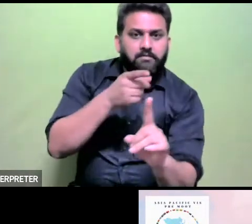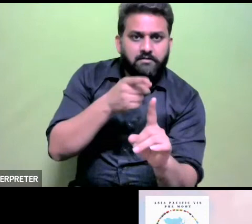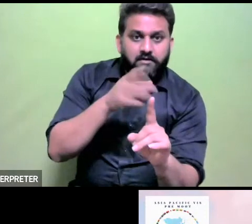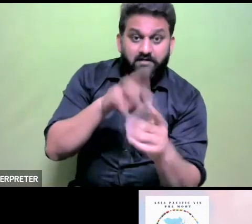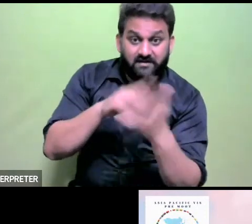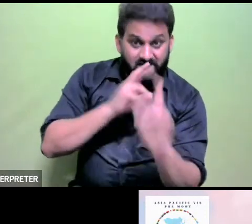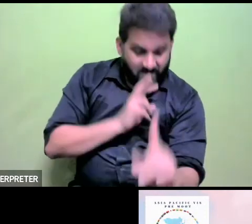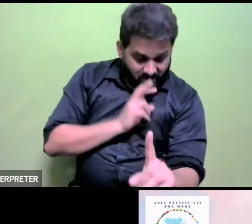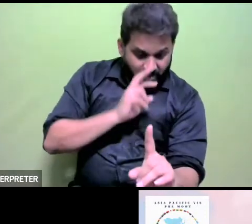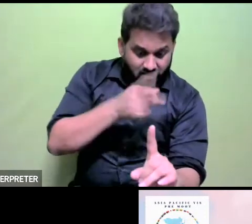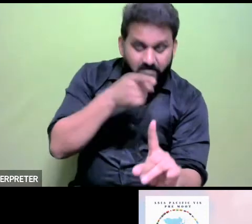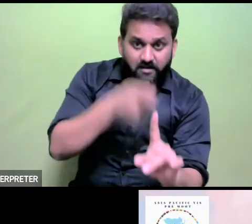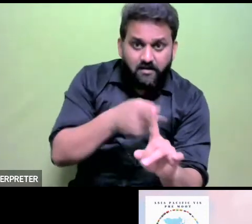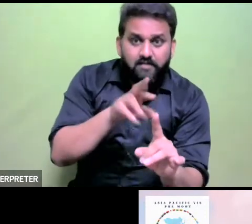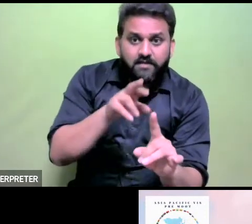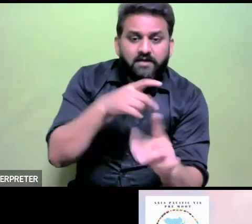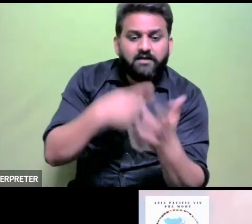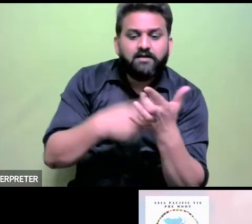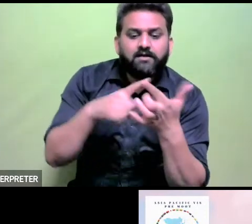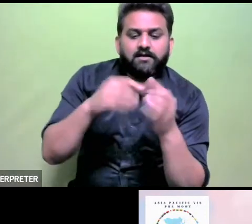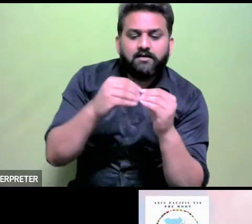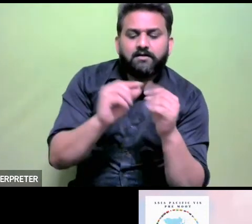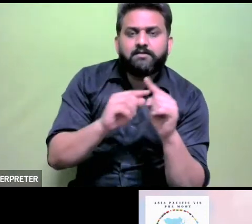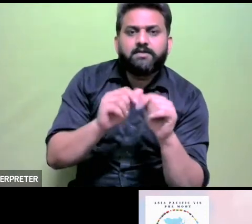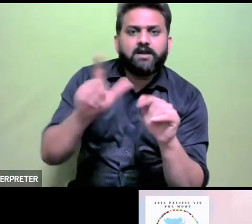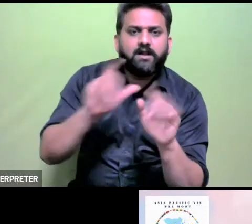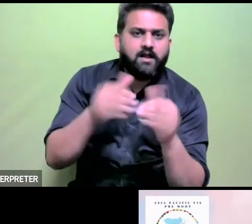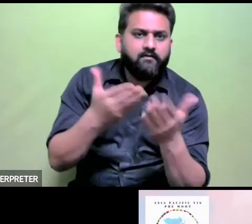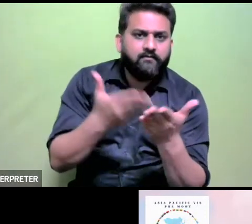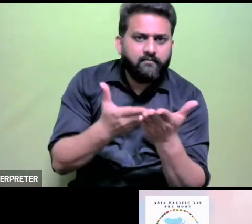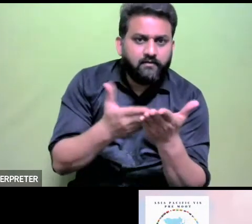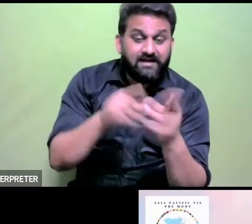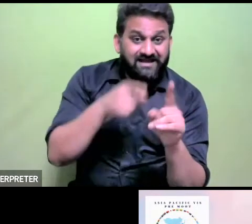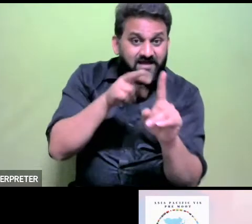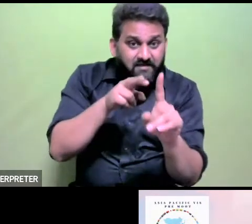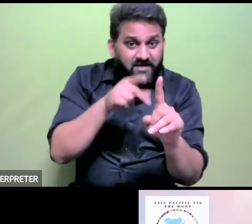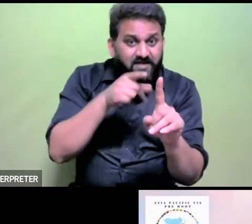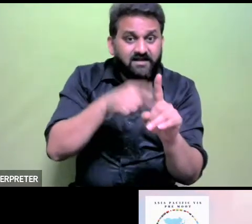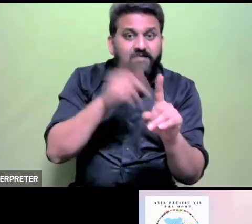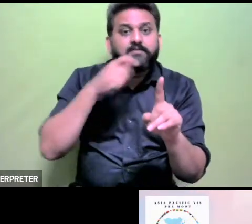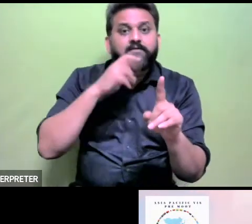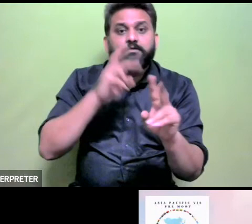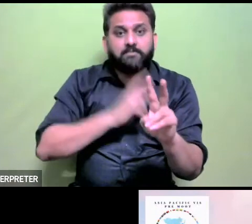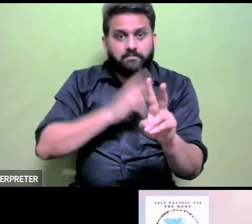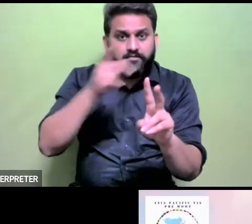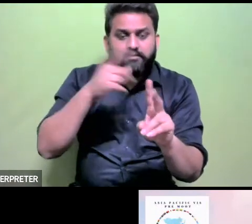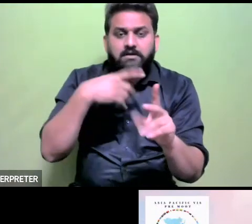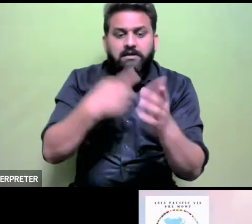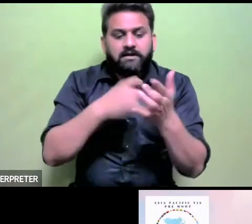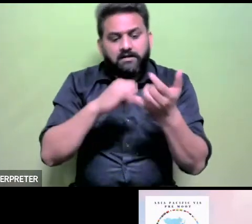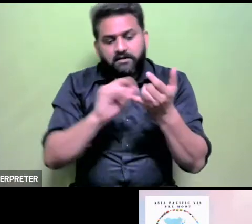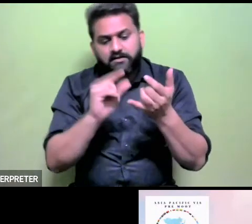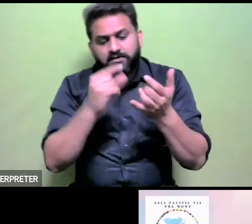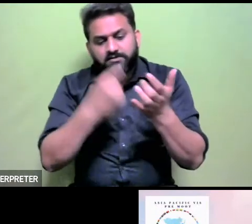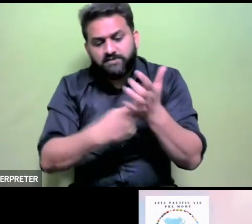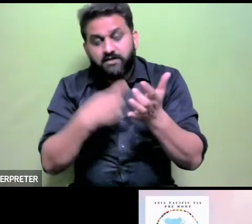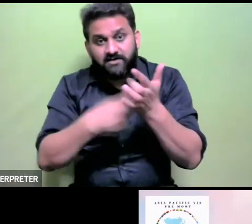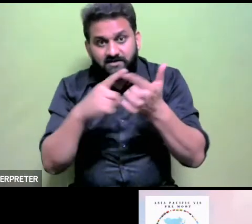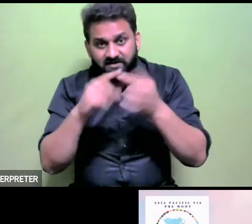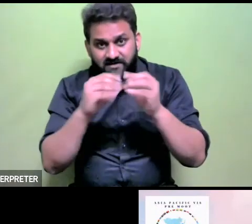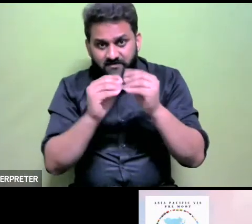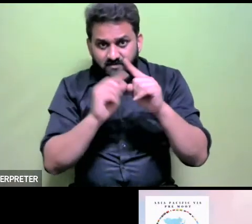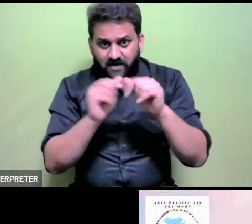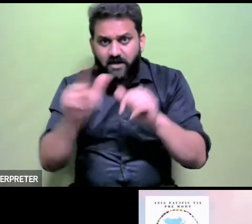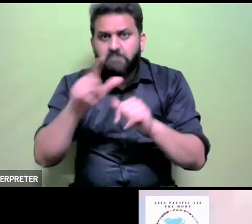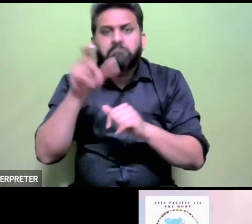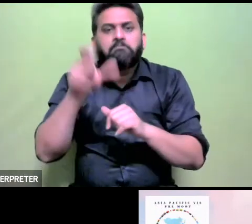you are doing the rebuttal in any way. And that's why the respondent doesn't get the sur-rebuttal. So of course you can use